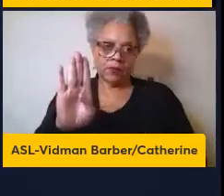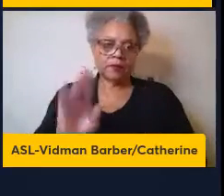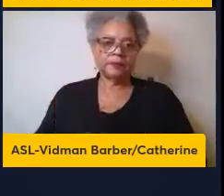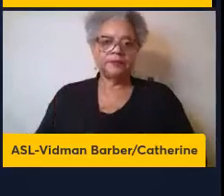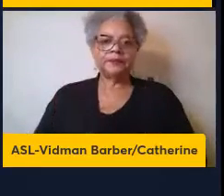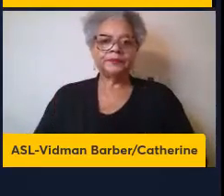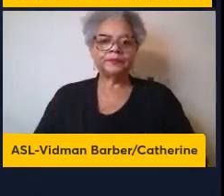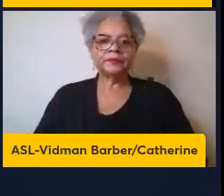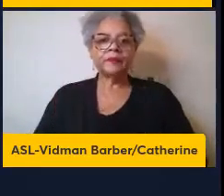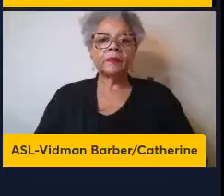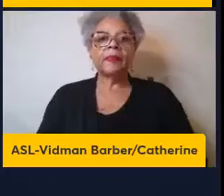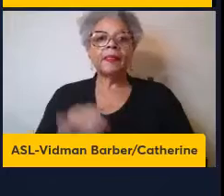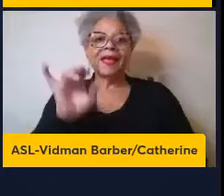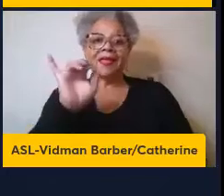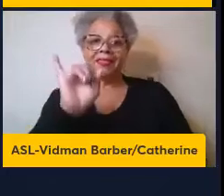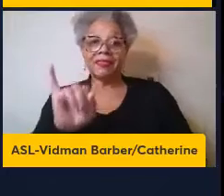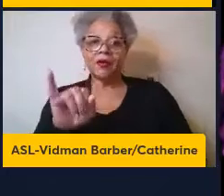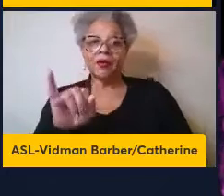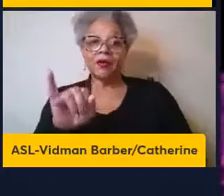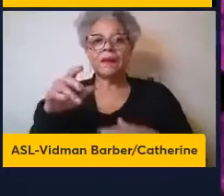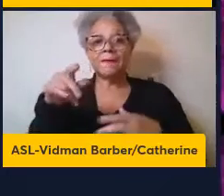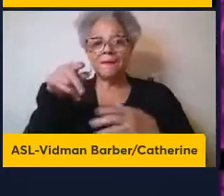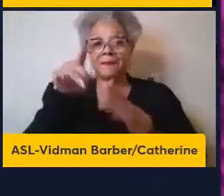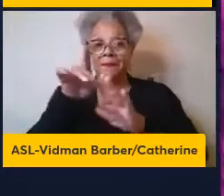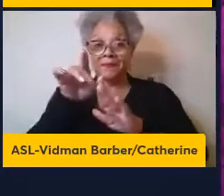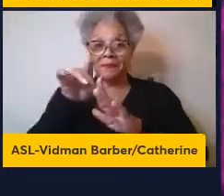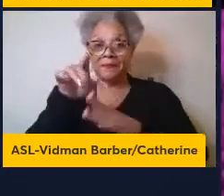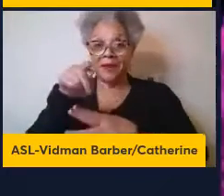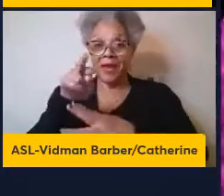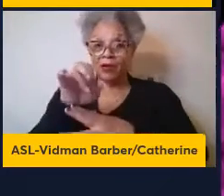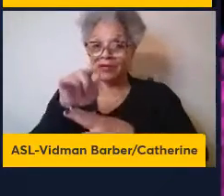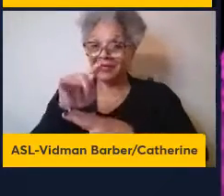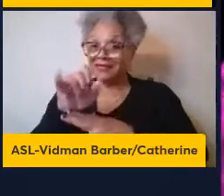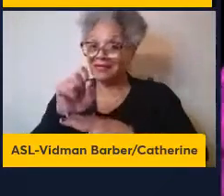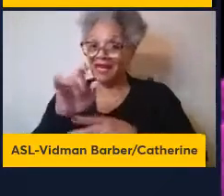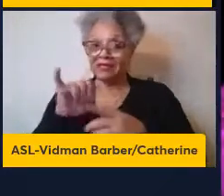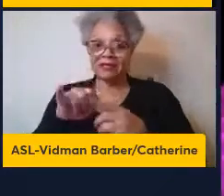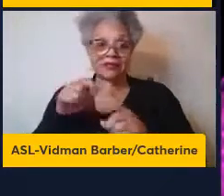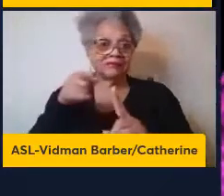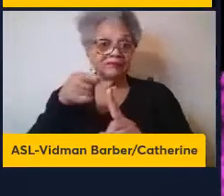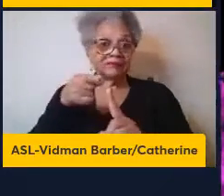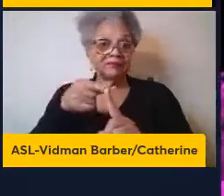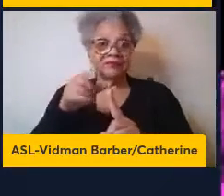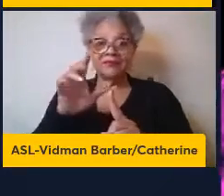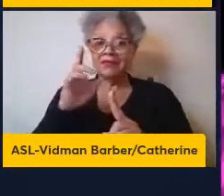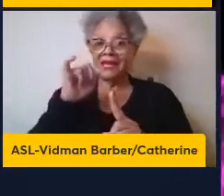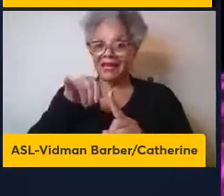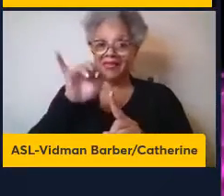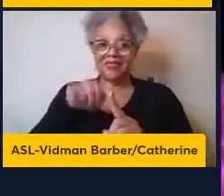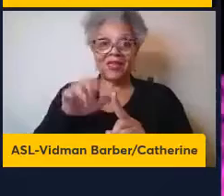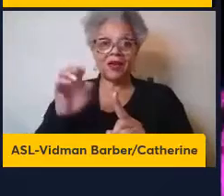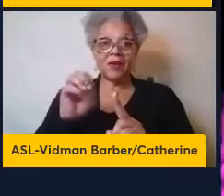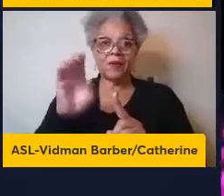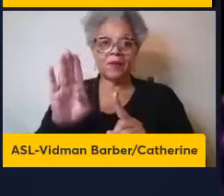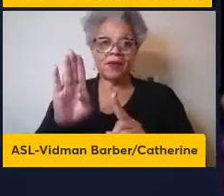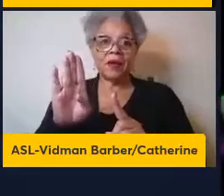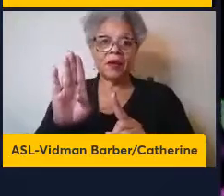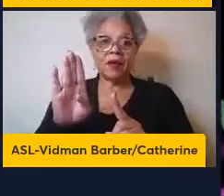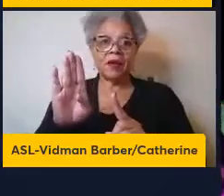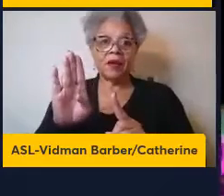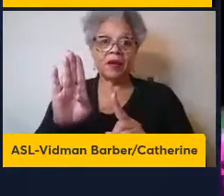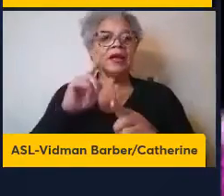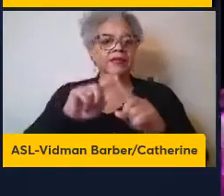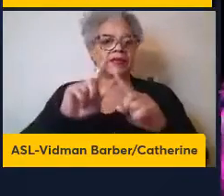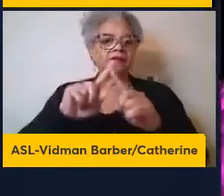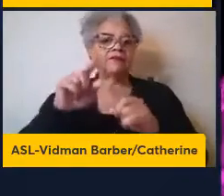And these parasites are just in the olfactory bulb, but not in other parts